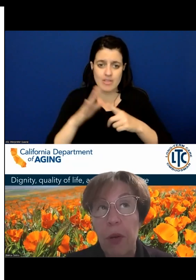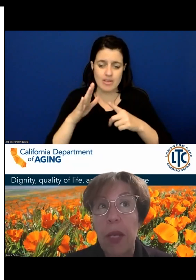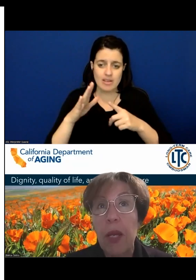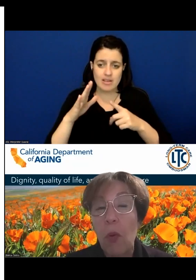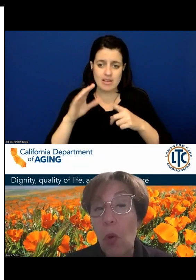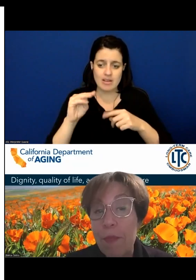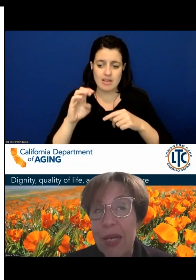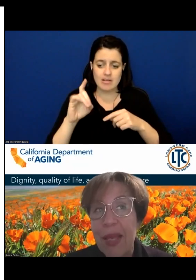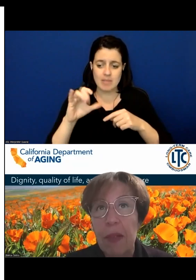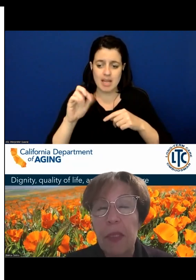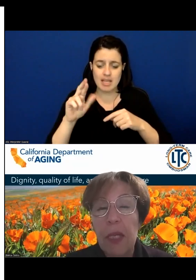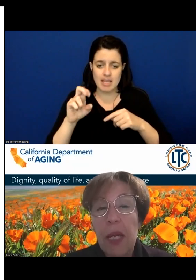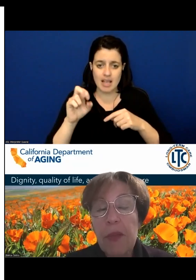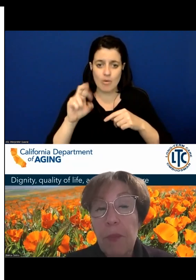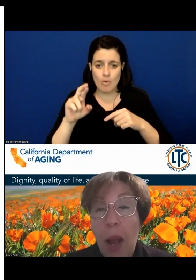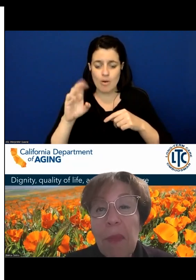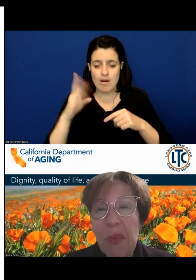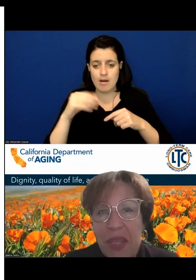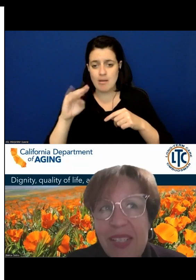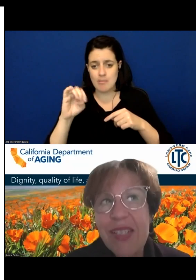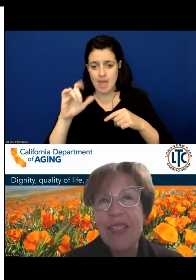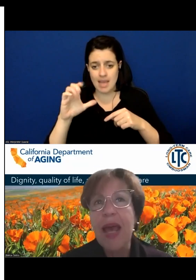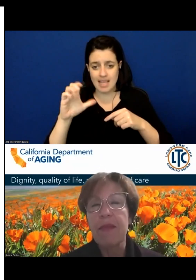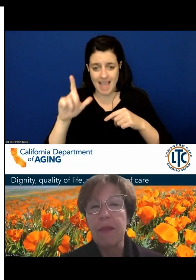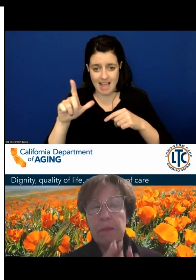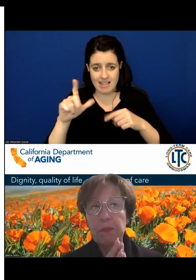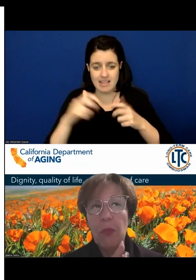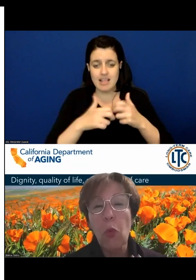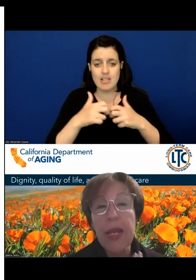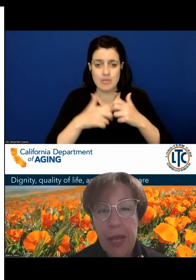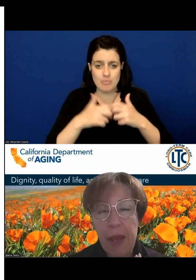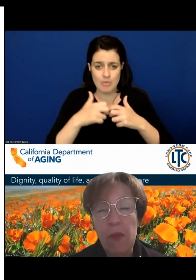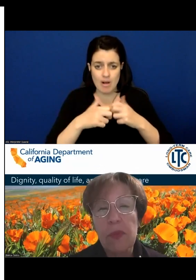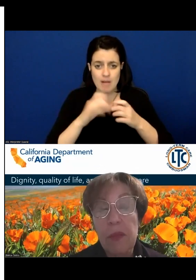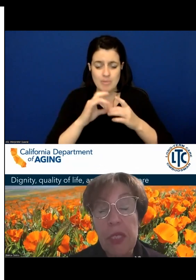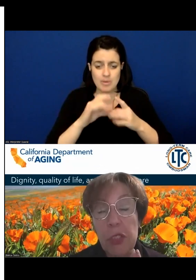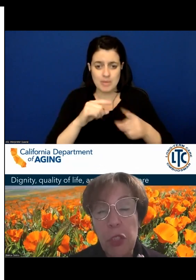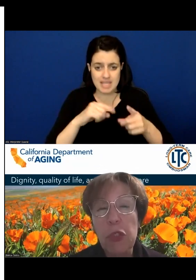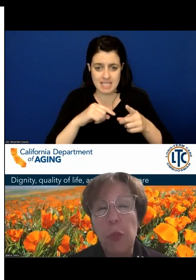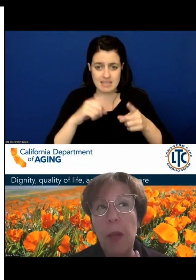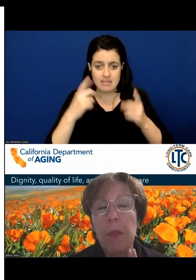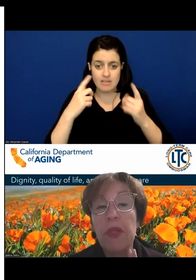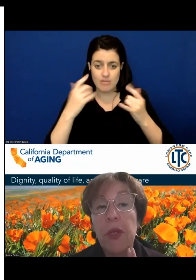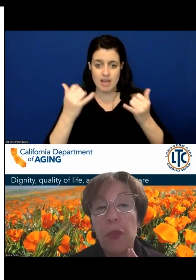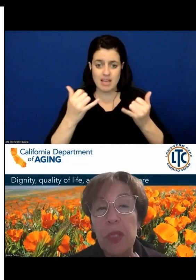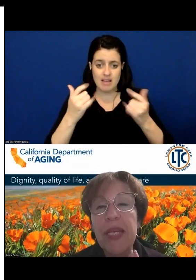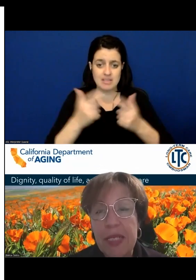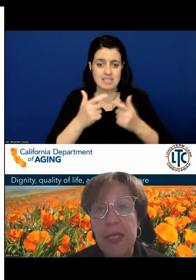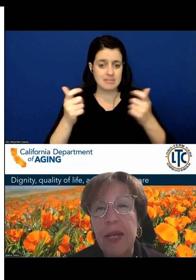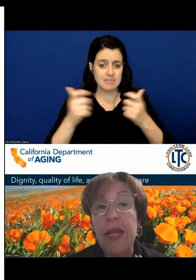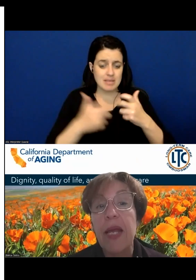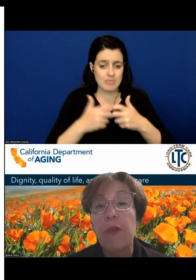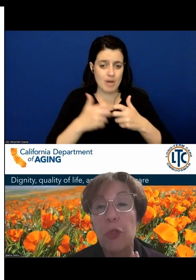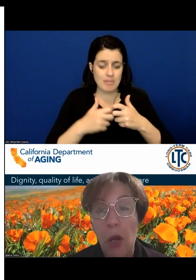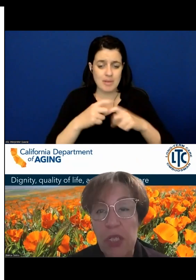Medicare or Medi-Cal. The problem with this is that right now, I mean, there's a huge problem, but there really